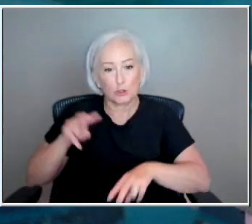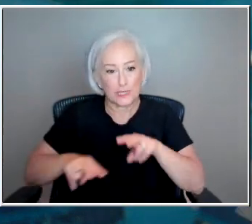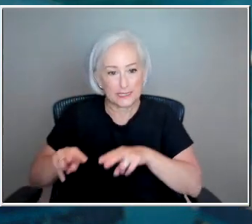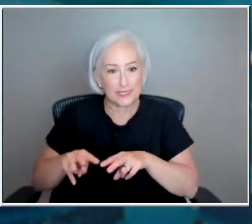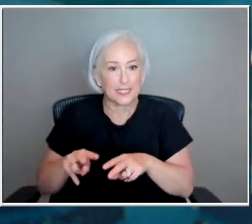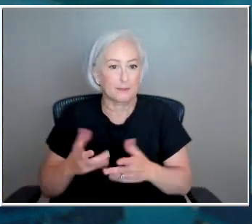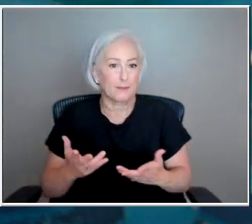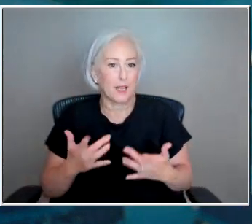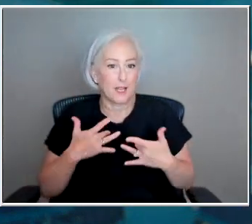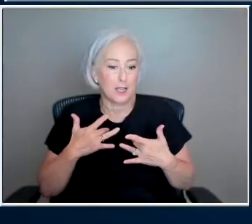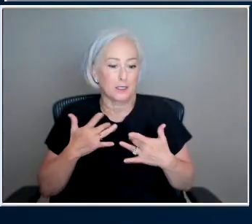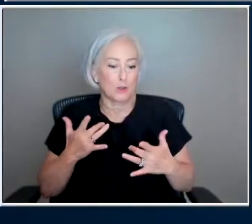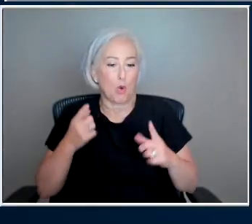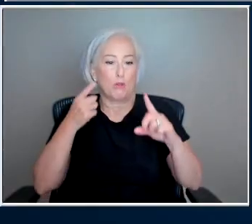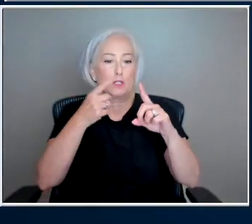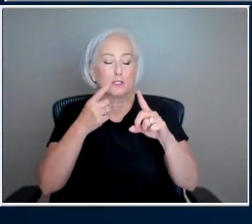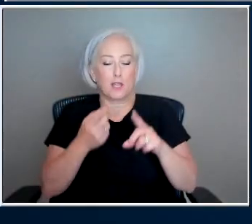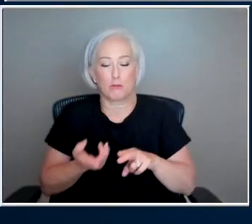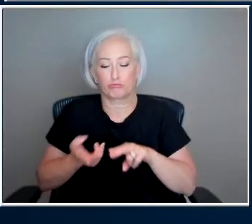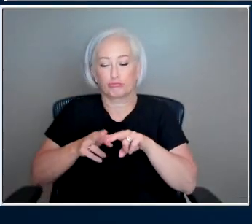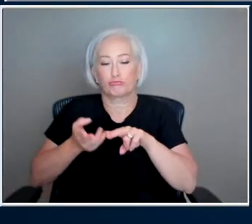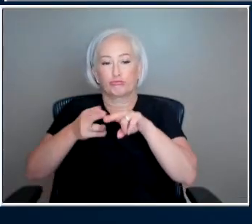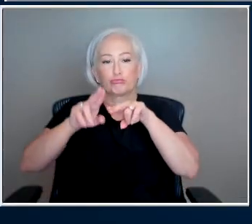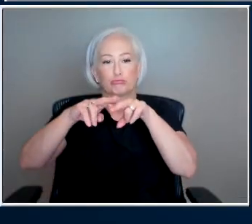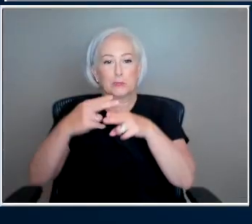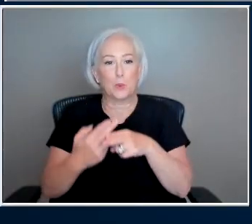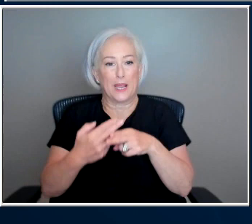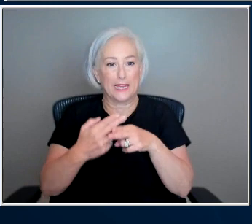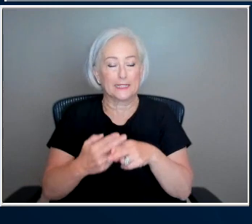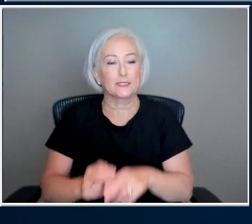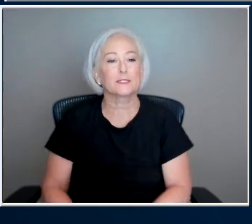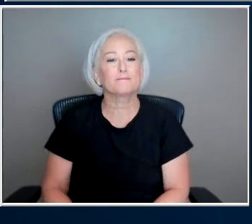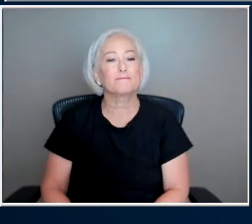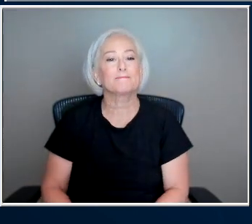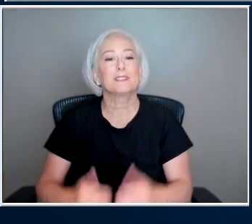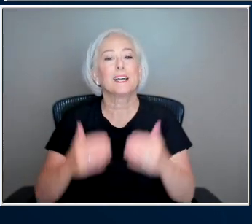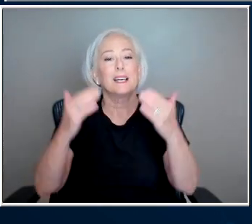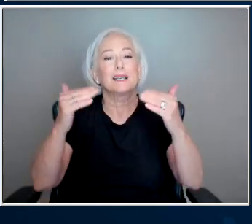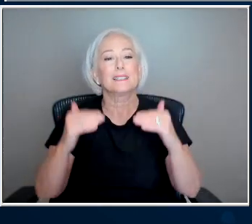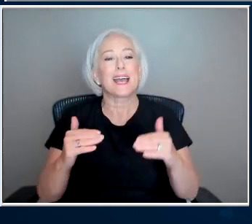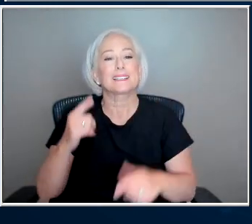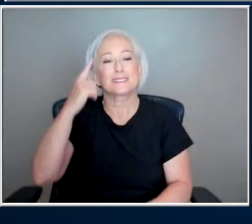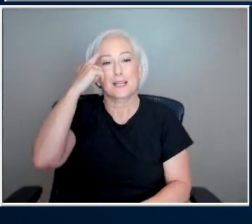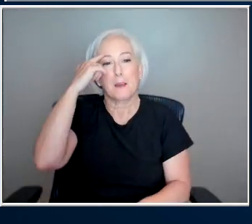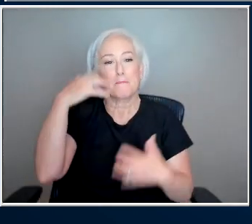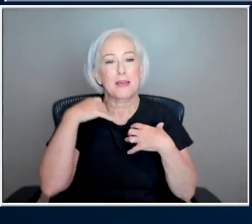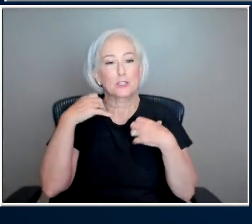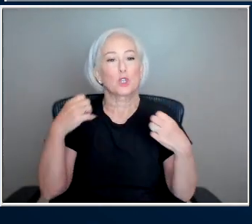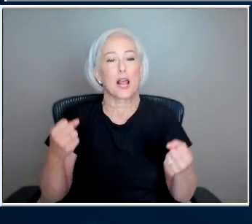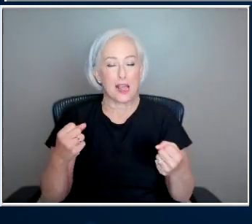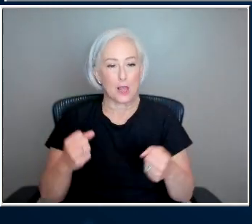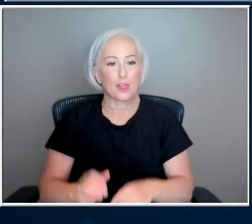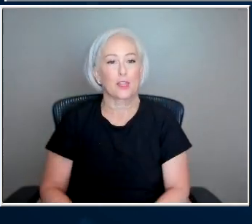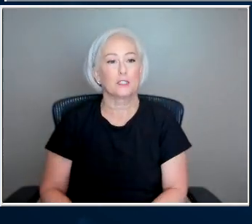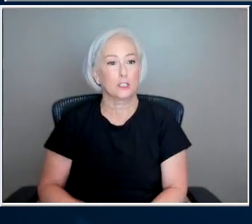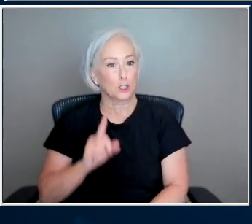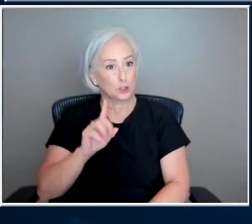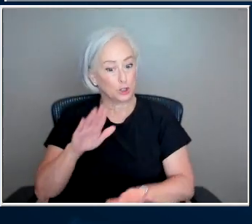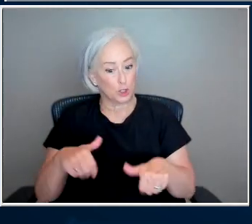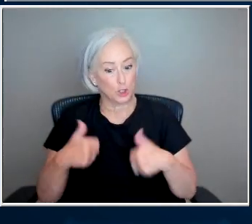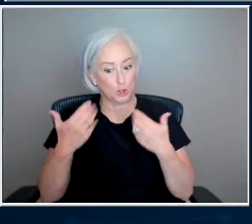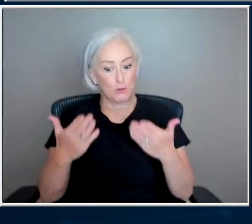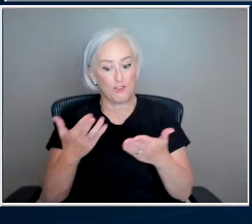weight well. Last question is just about mental health, such an important arm of healthcare. So do you offer resources like that to